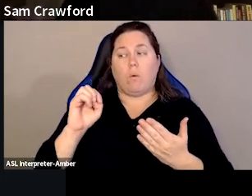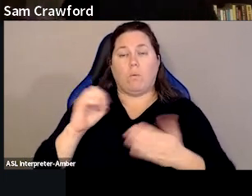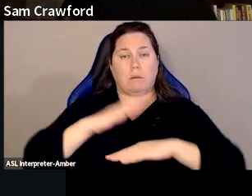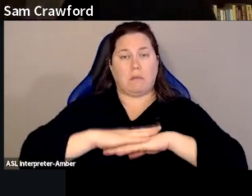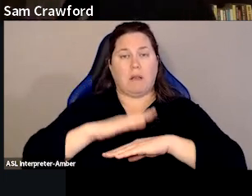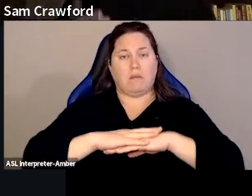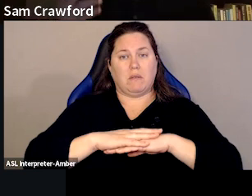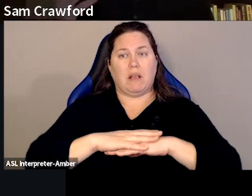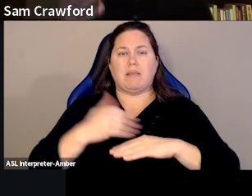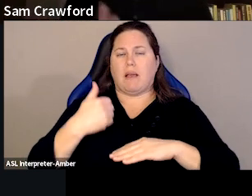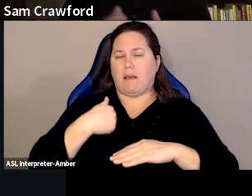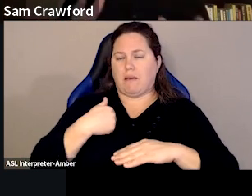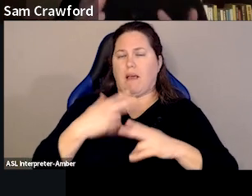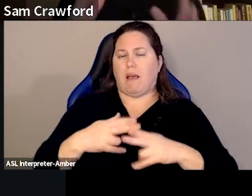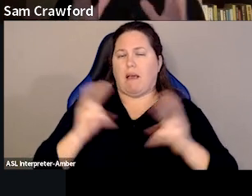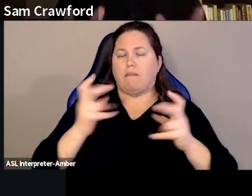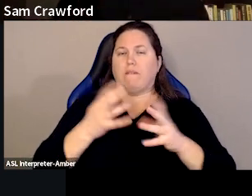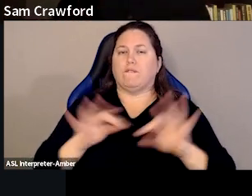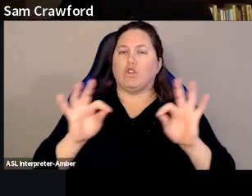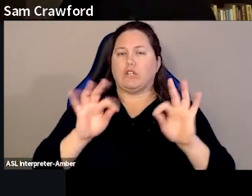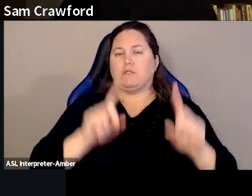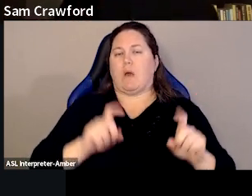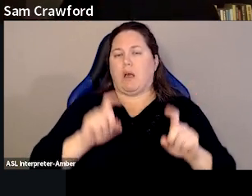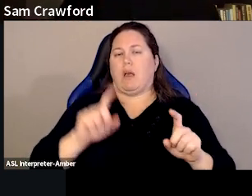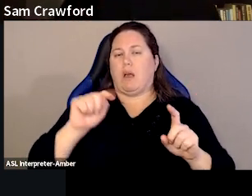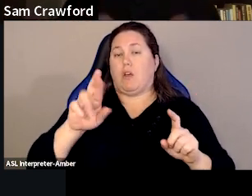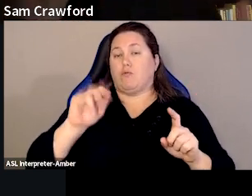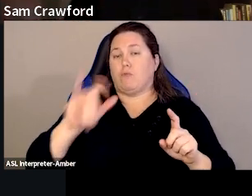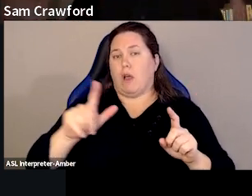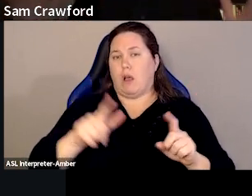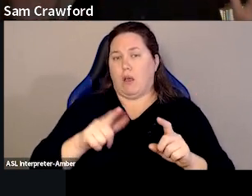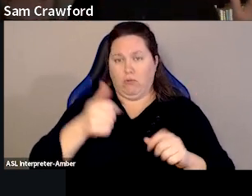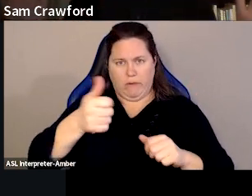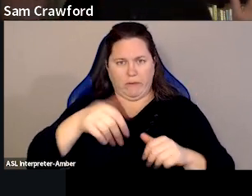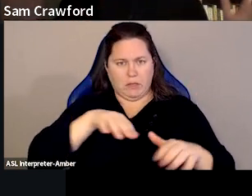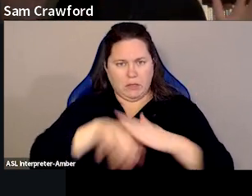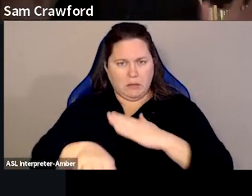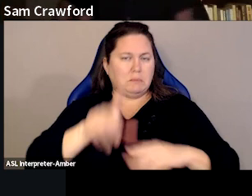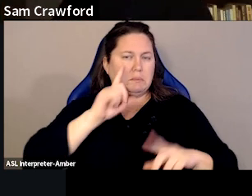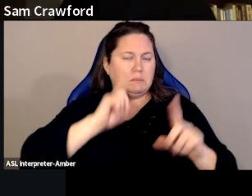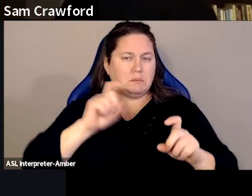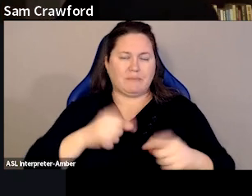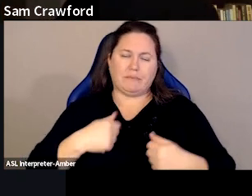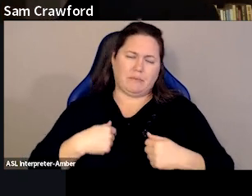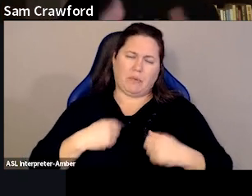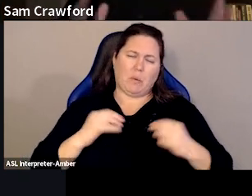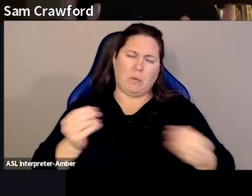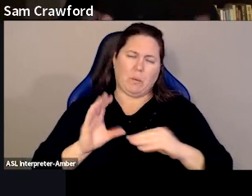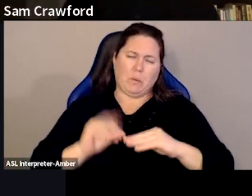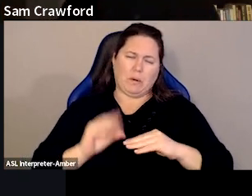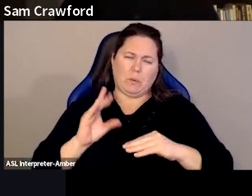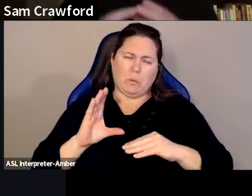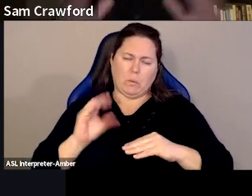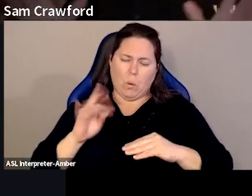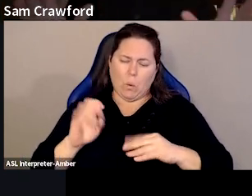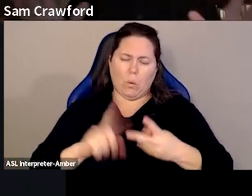free trials. So you can literally go in and try it for yourself. Like I said, I've got no discount codes or affiliate